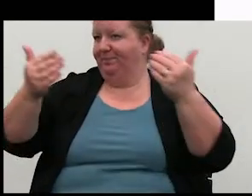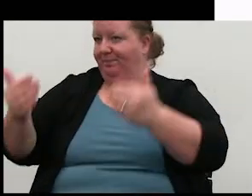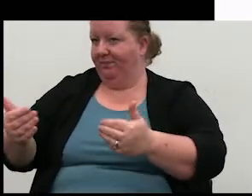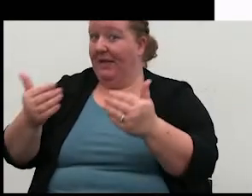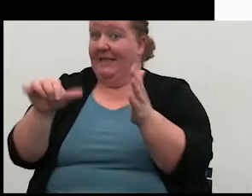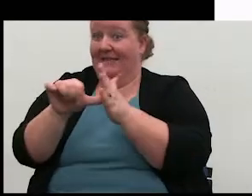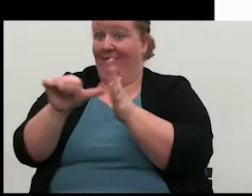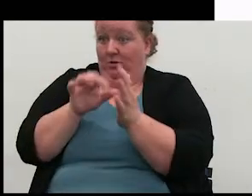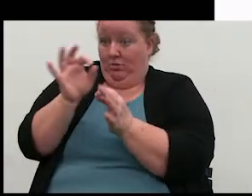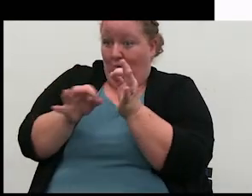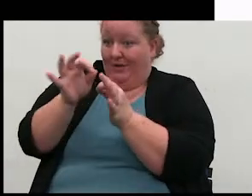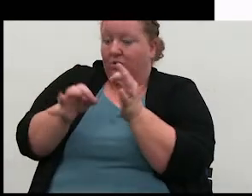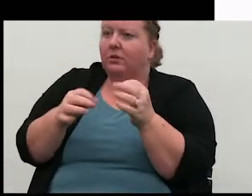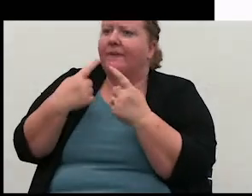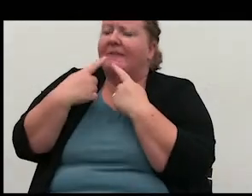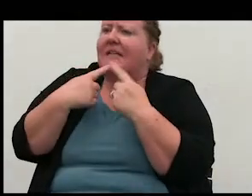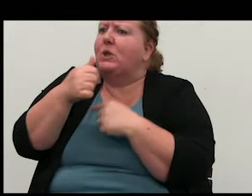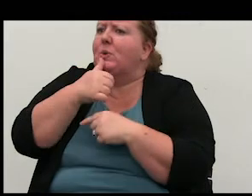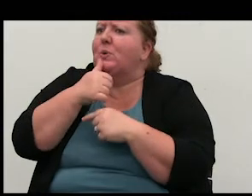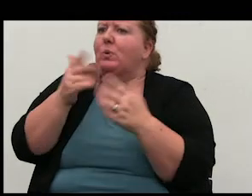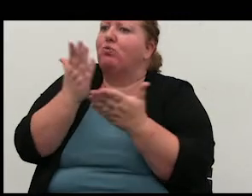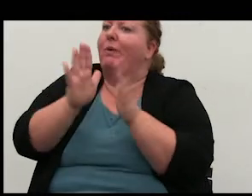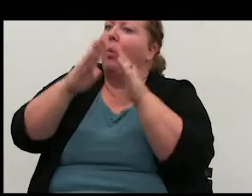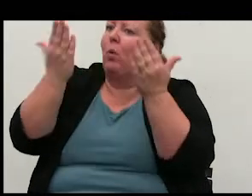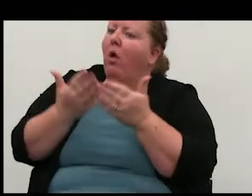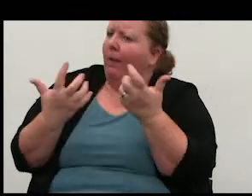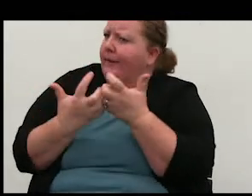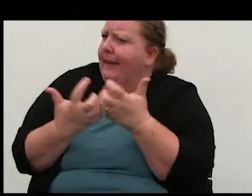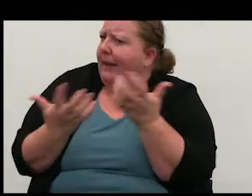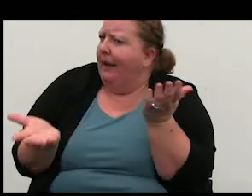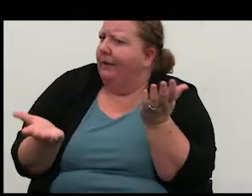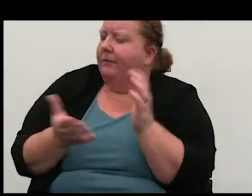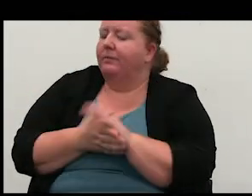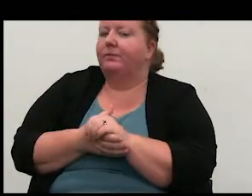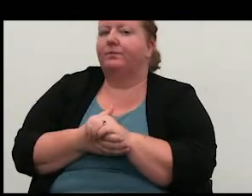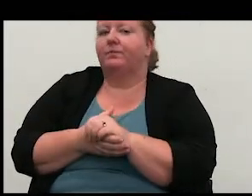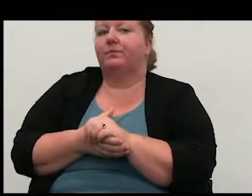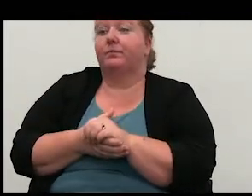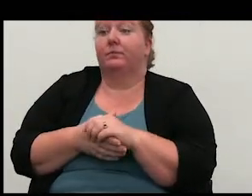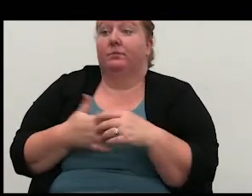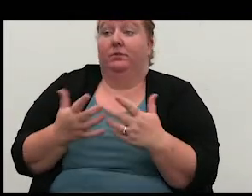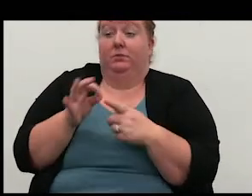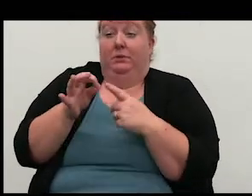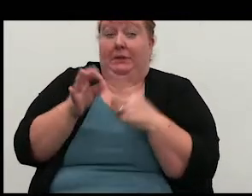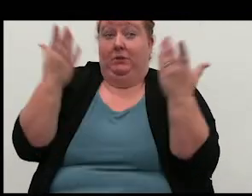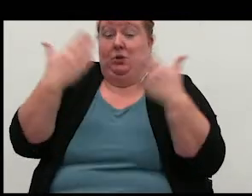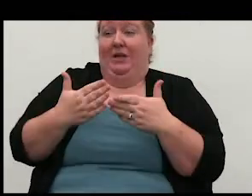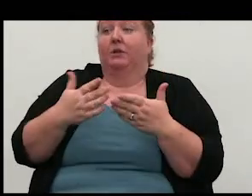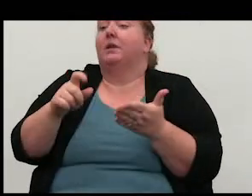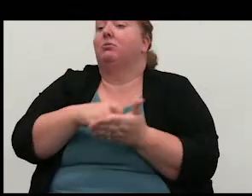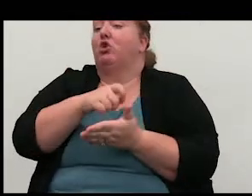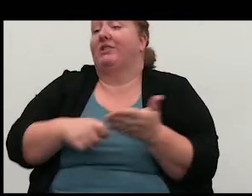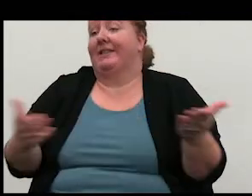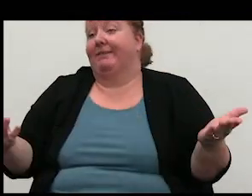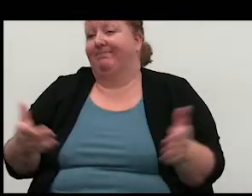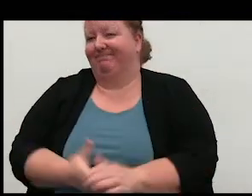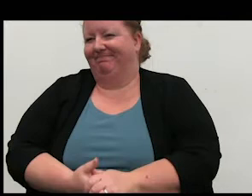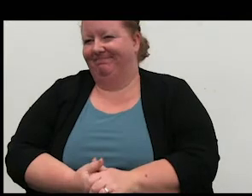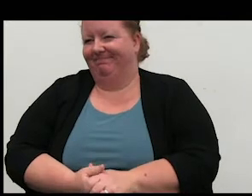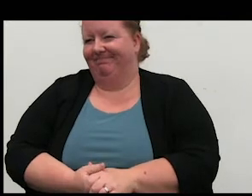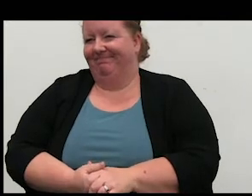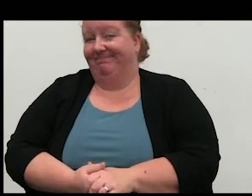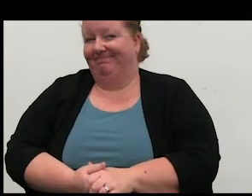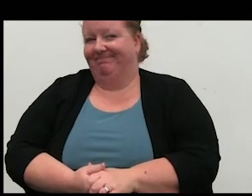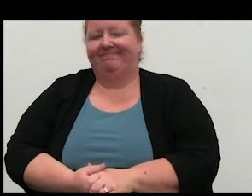difficult questions of how big data is used in the real world. And particularly this evening, democracy.